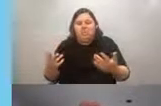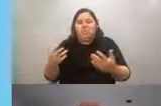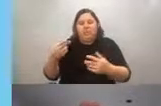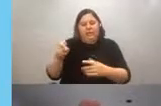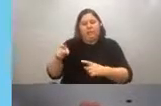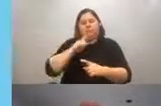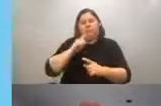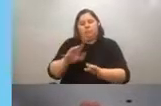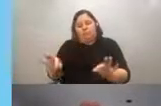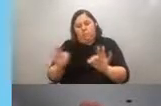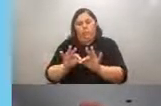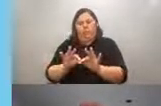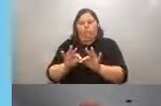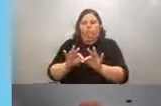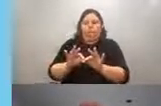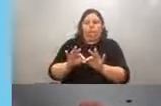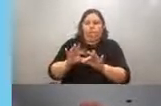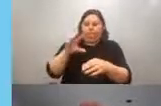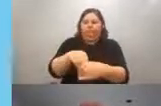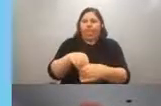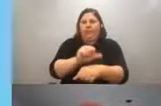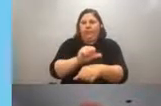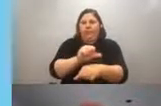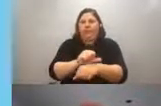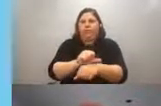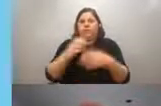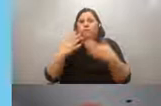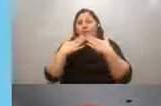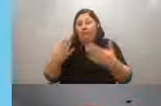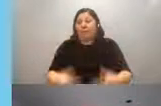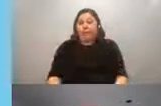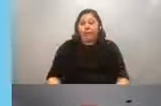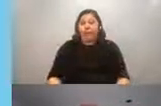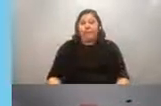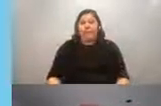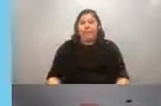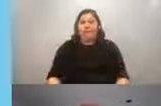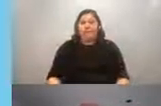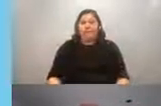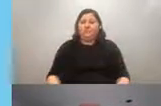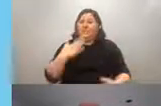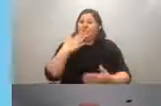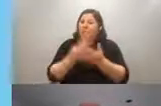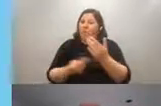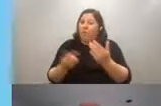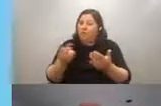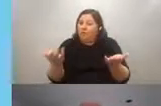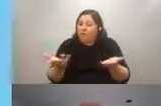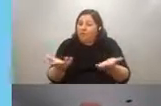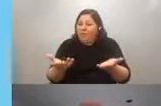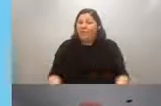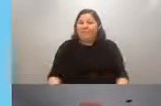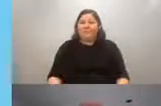really instrumental in in bringing this work to the forefront so thank you thank you both for being here um